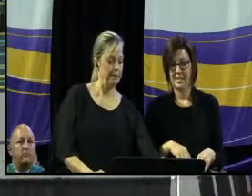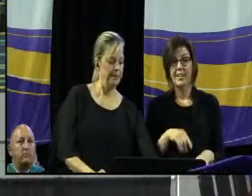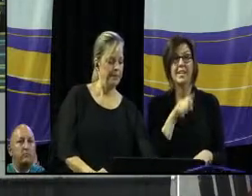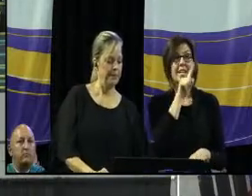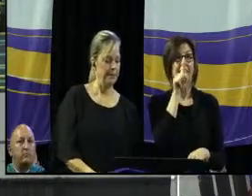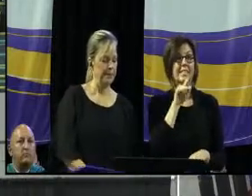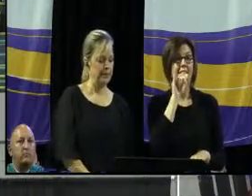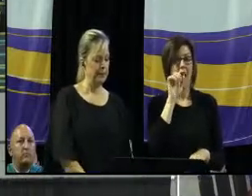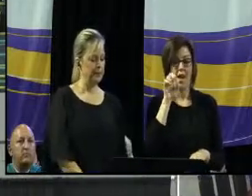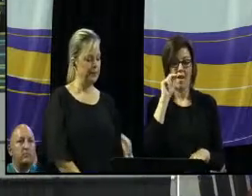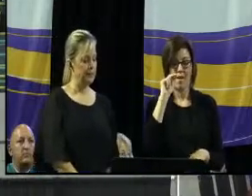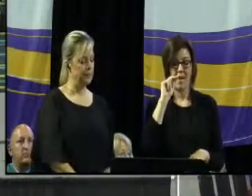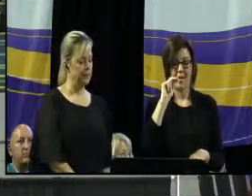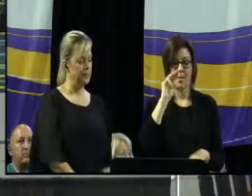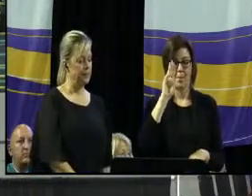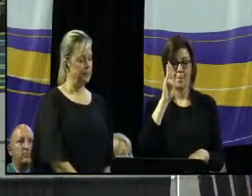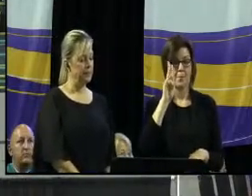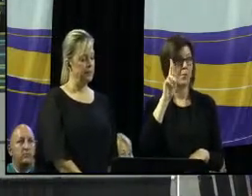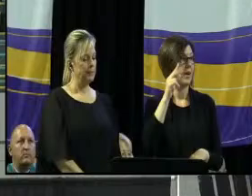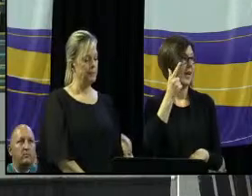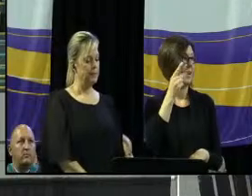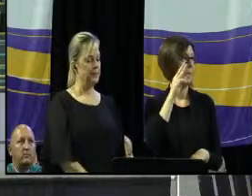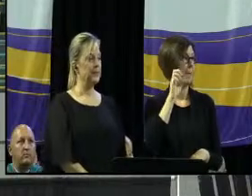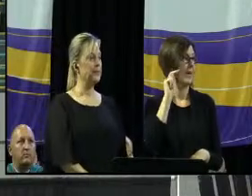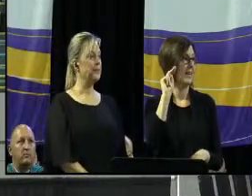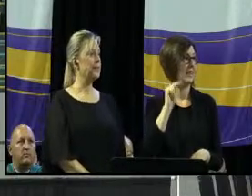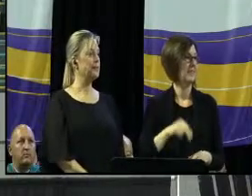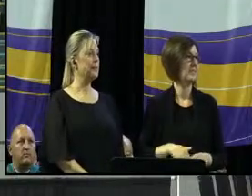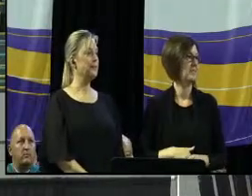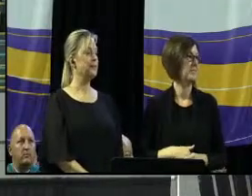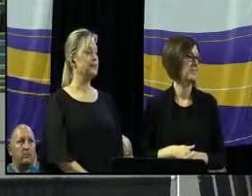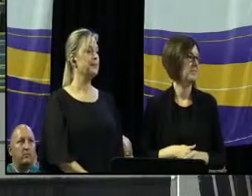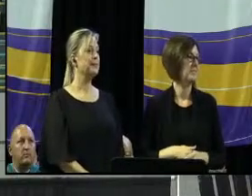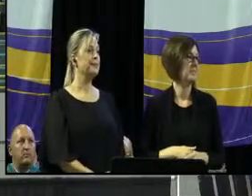Zion Miguel Brigman.